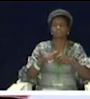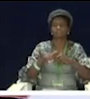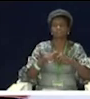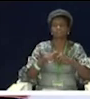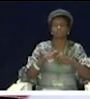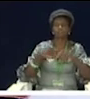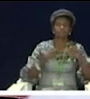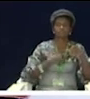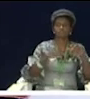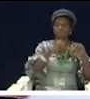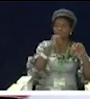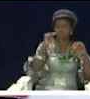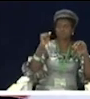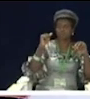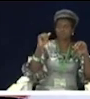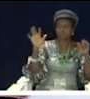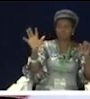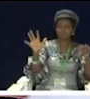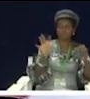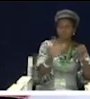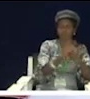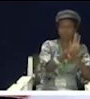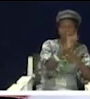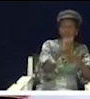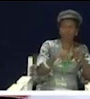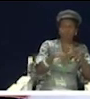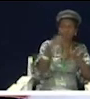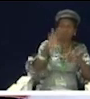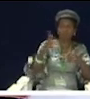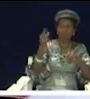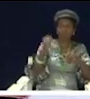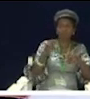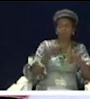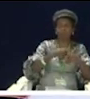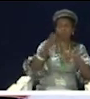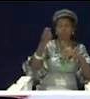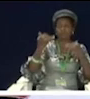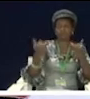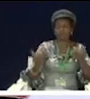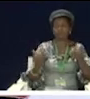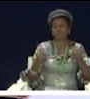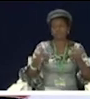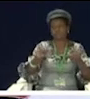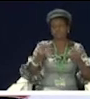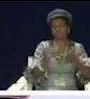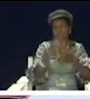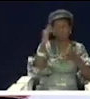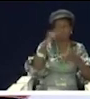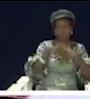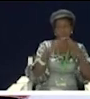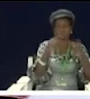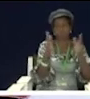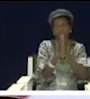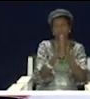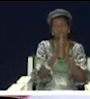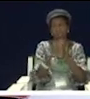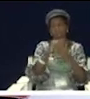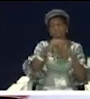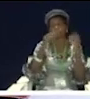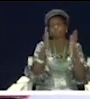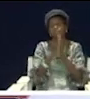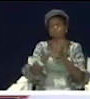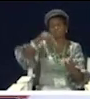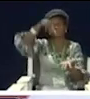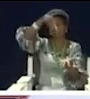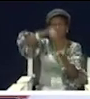We are not fully out of the wood yet. That's why you are going to pray this prayer, and you are going to pray